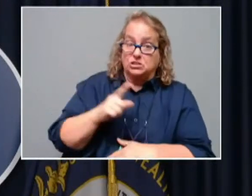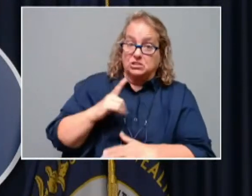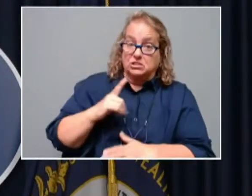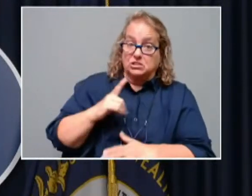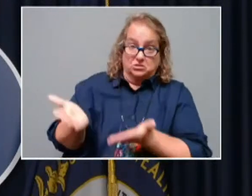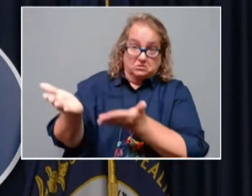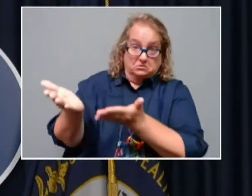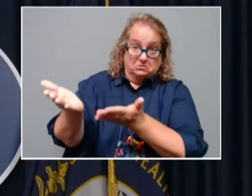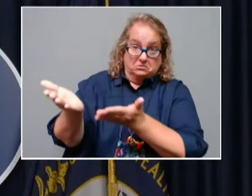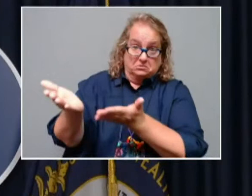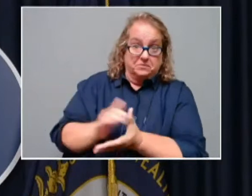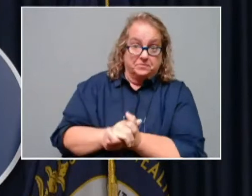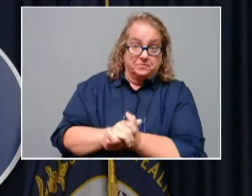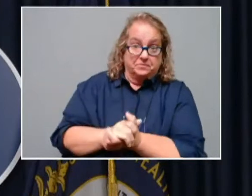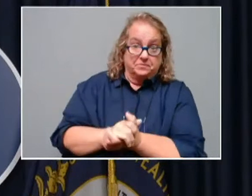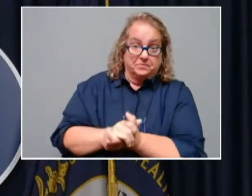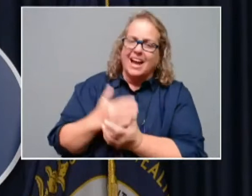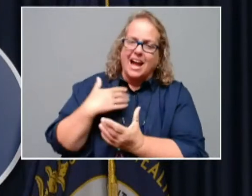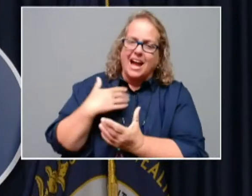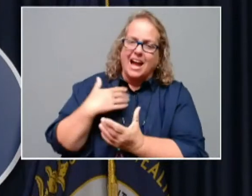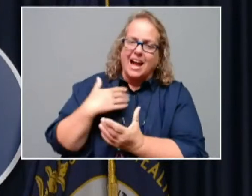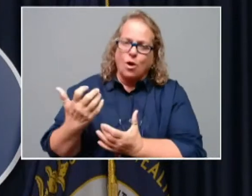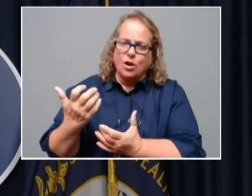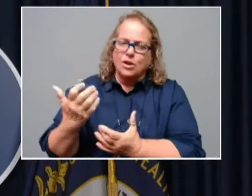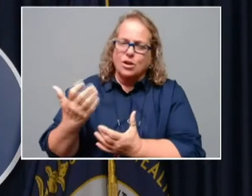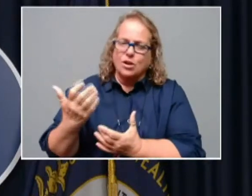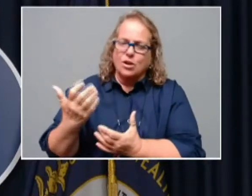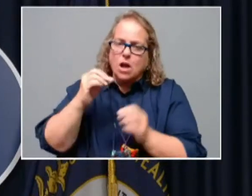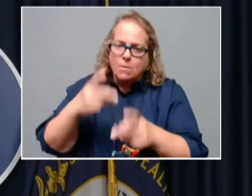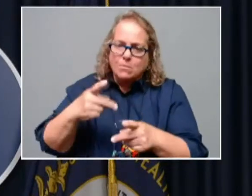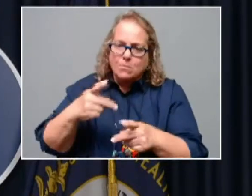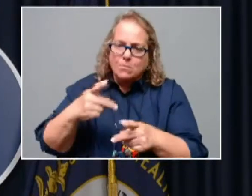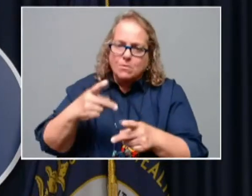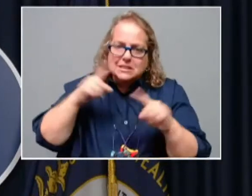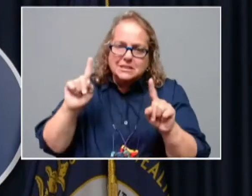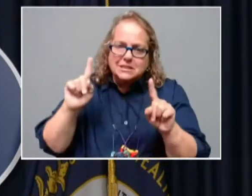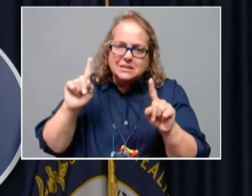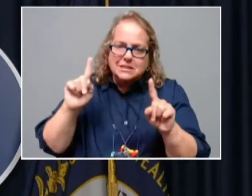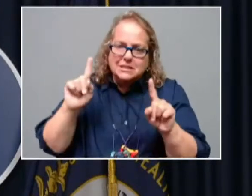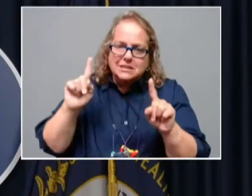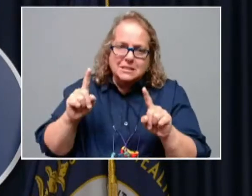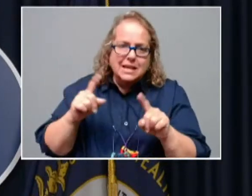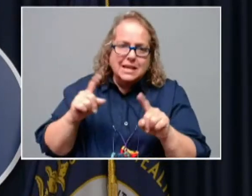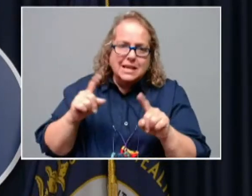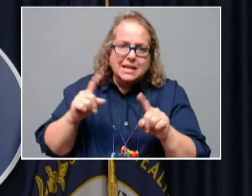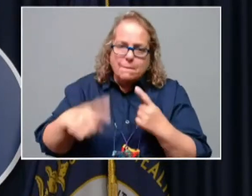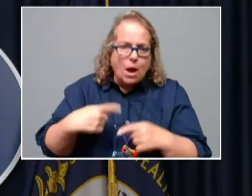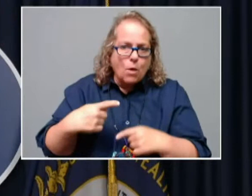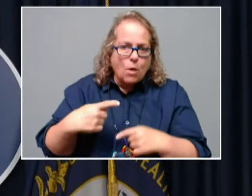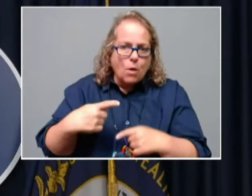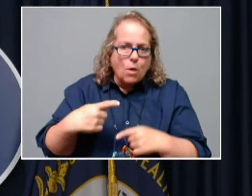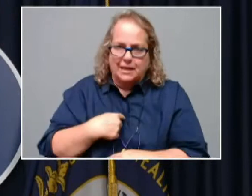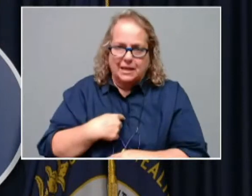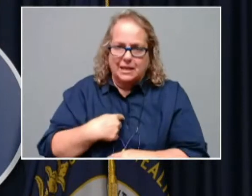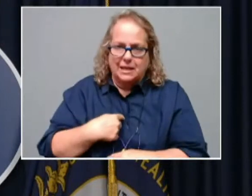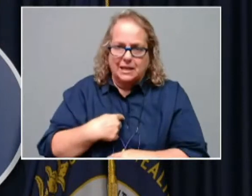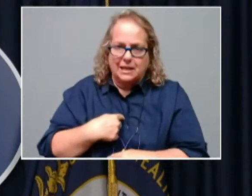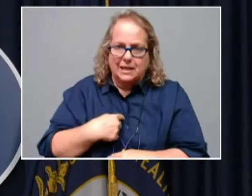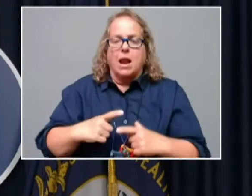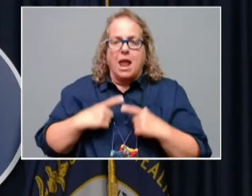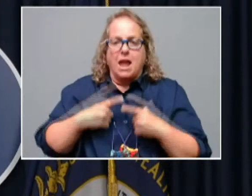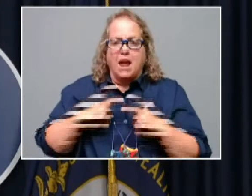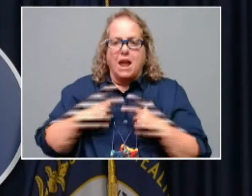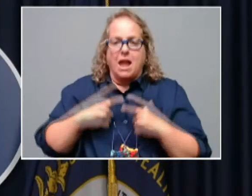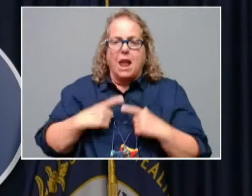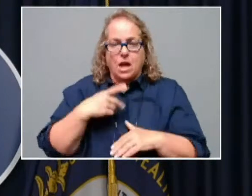opportunity and gives them the best opportunity for success. I always said this wasn't about me, it's about life and death. So I'll do the very best in